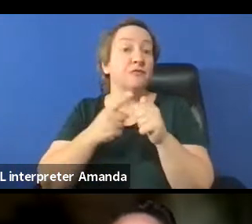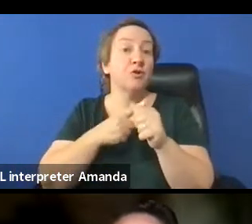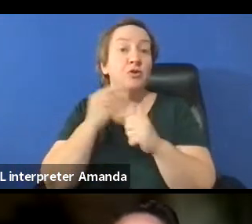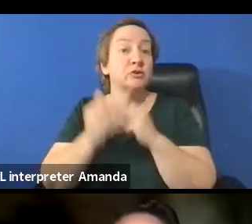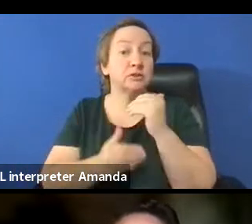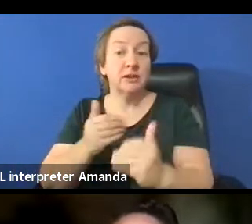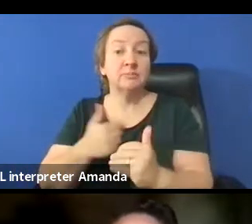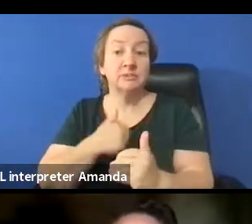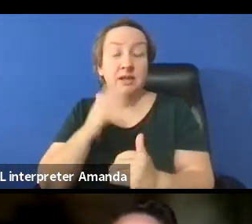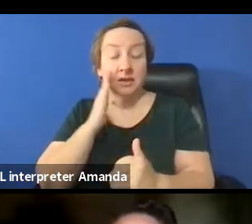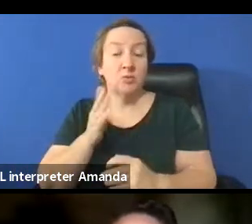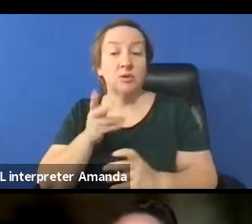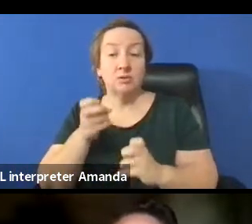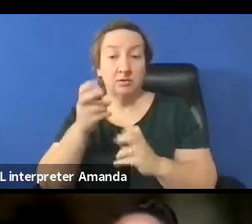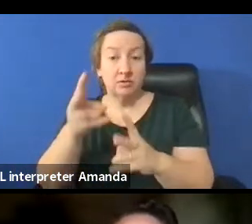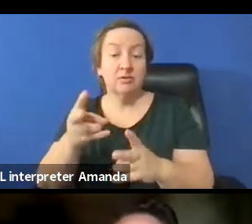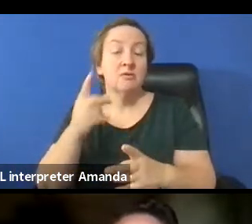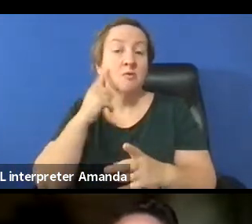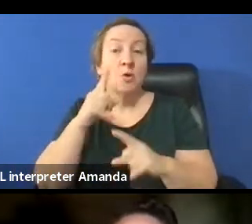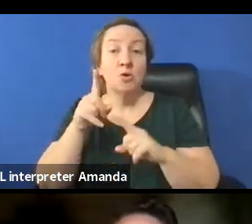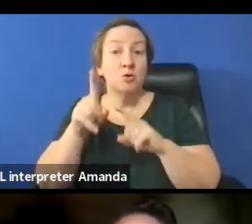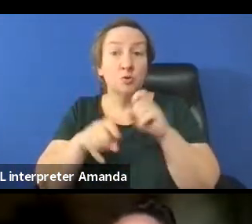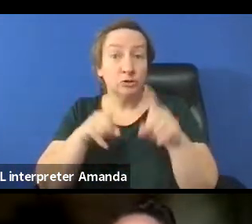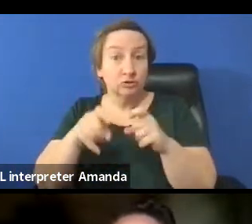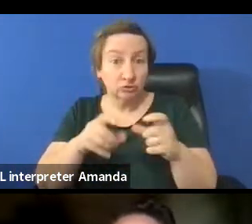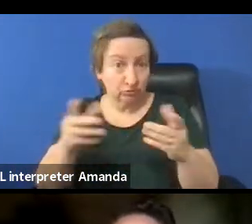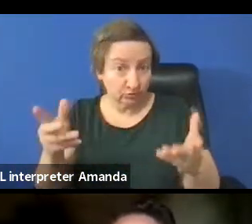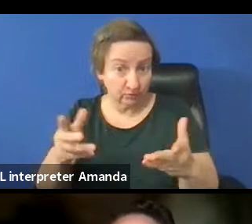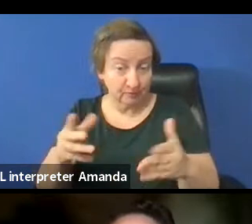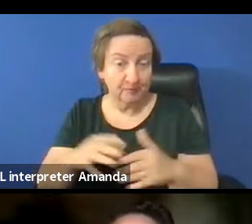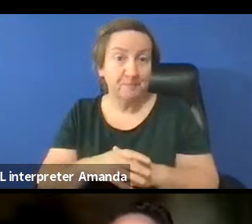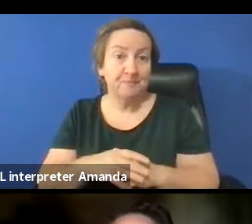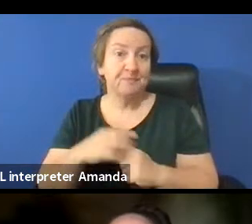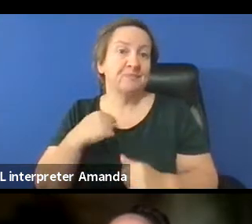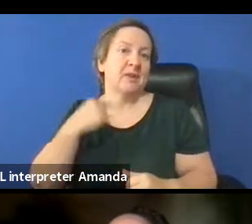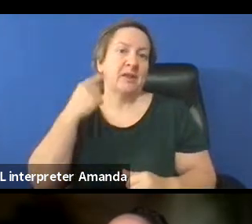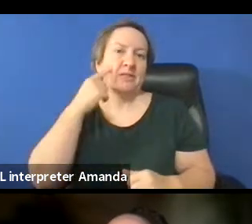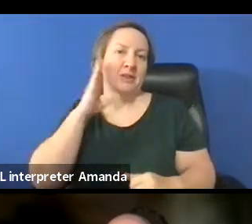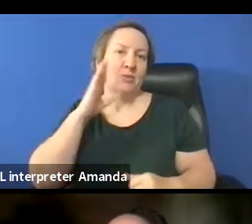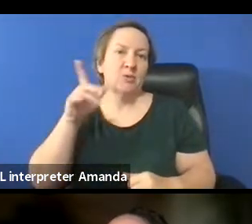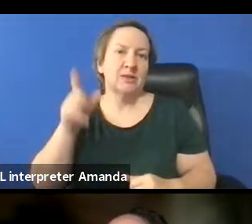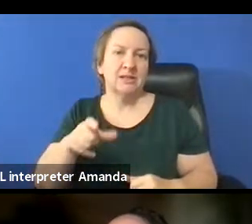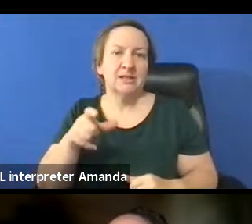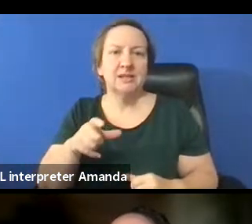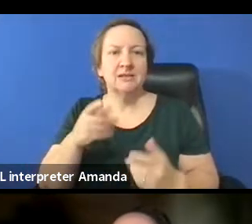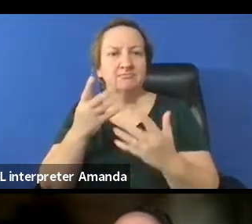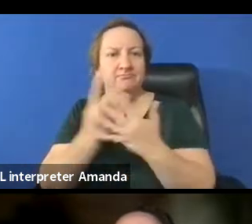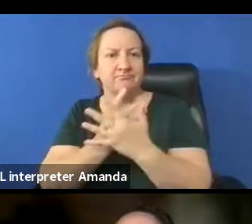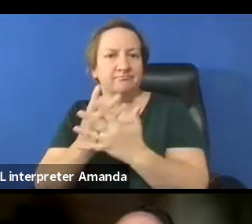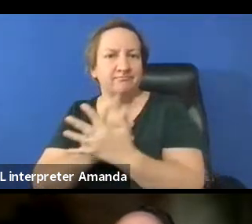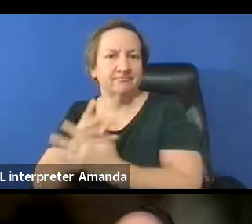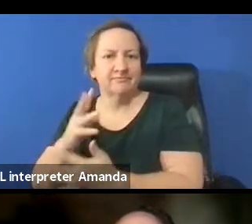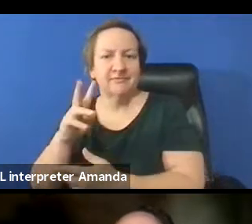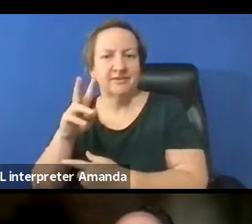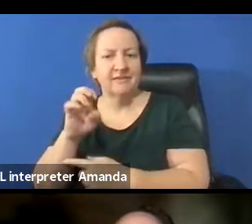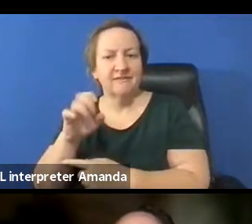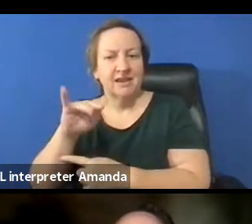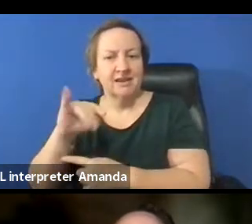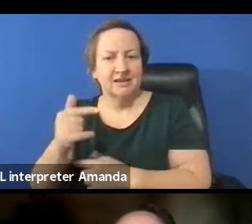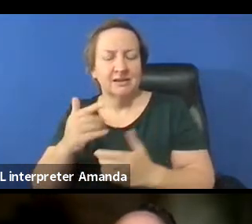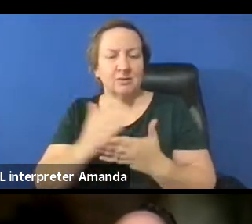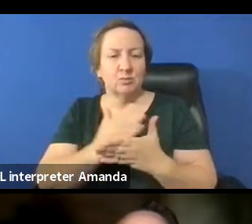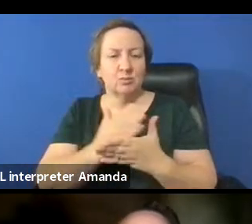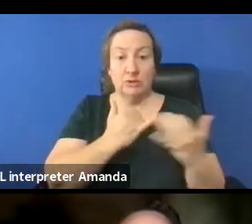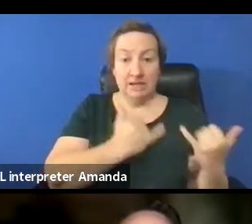will pose for questions is, I think we're going to need a little bit of vetting between now and building between now and